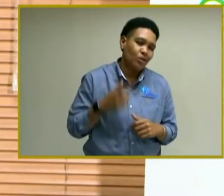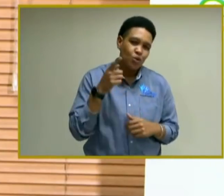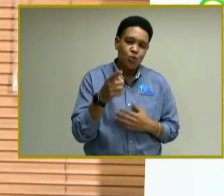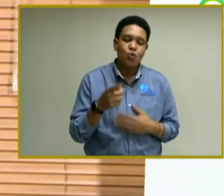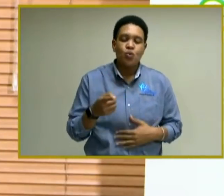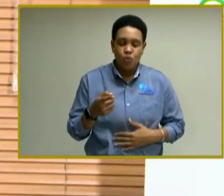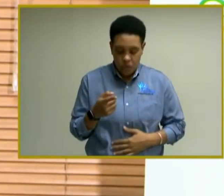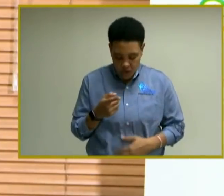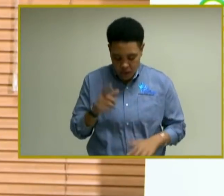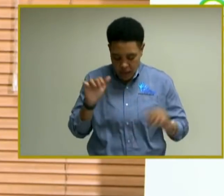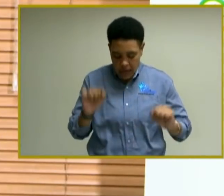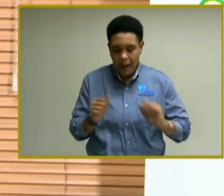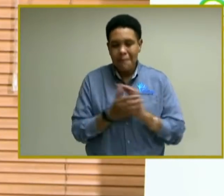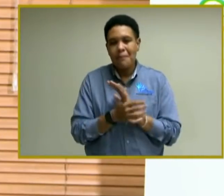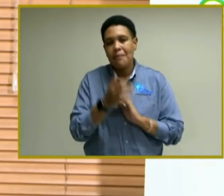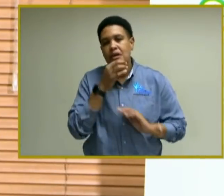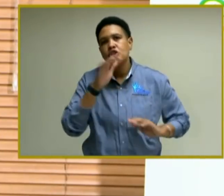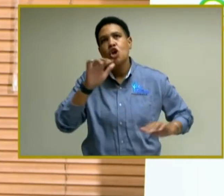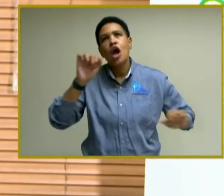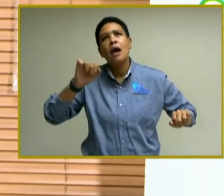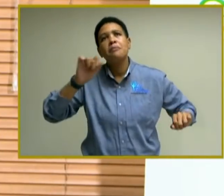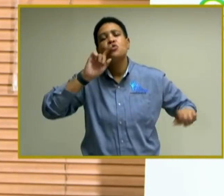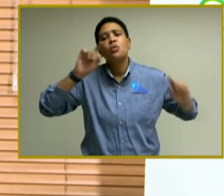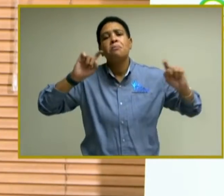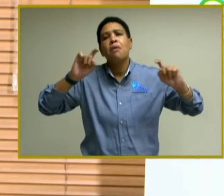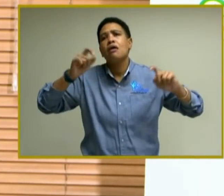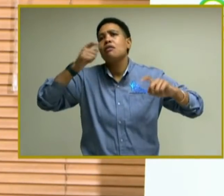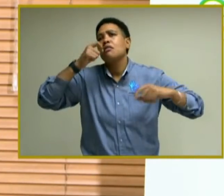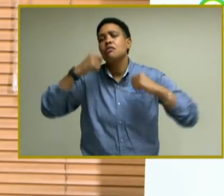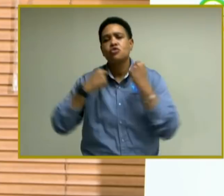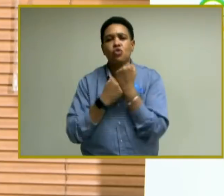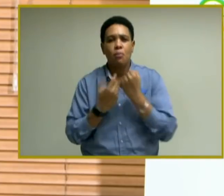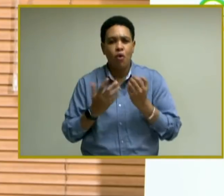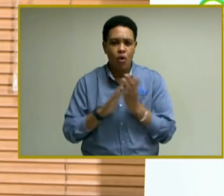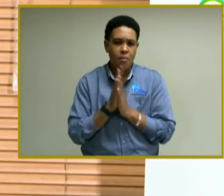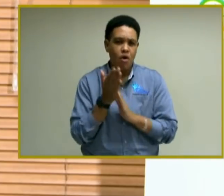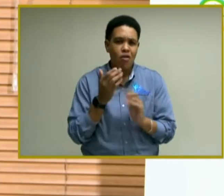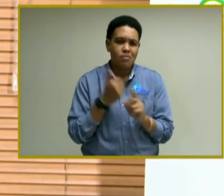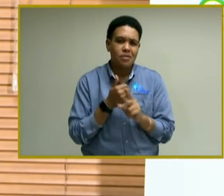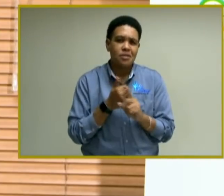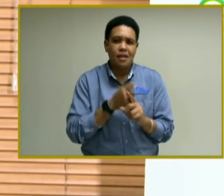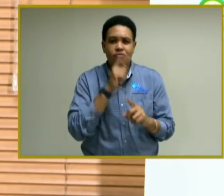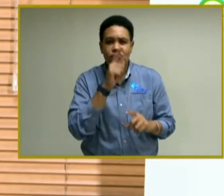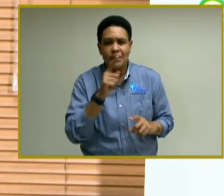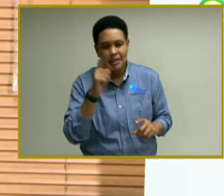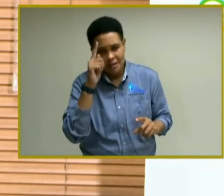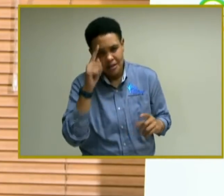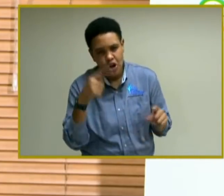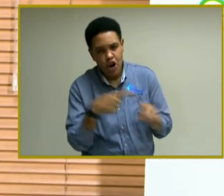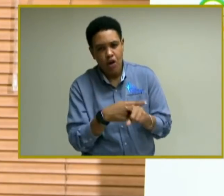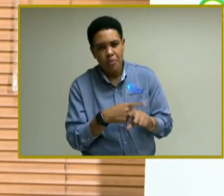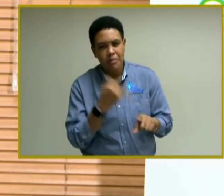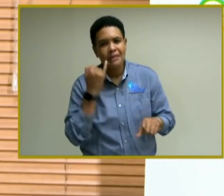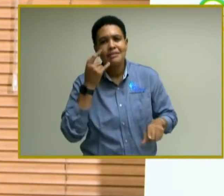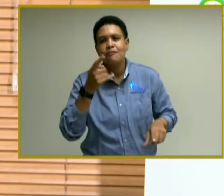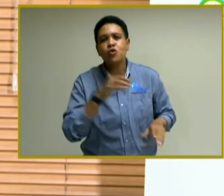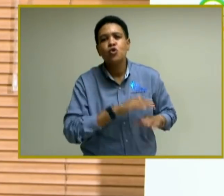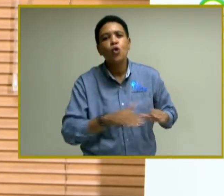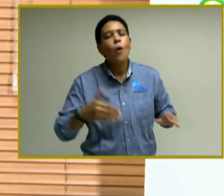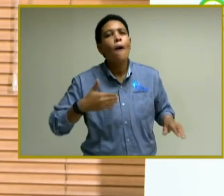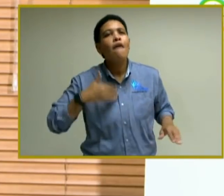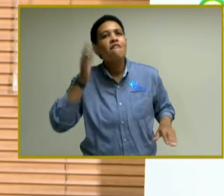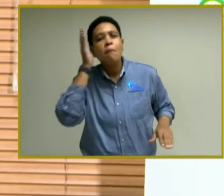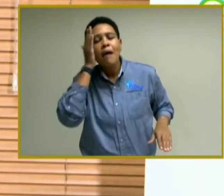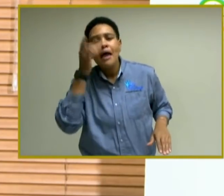your capacity, your ability to manage treatment becomes very compromised if you don't have the